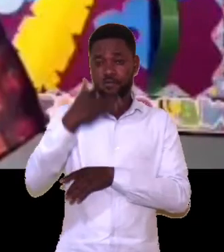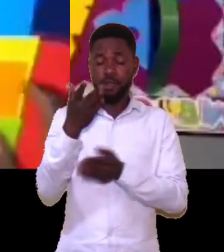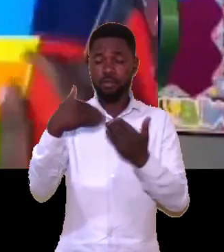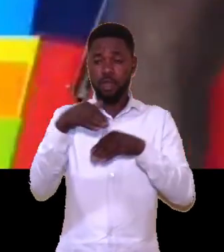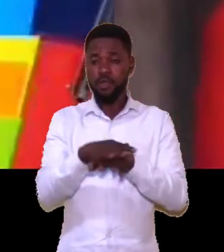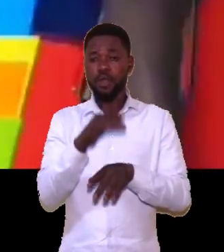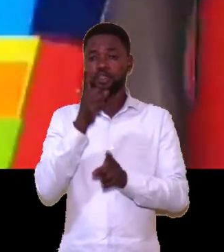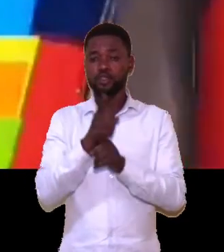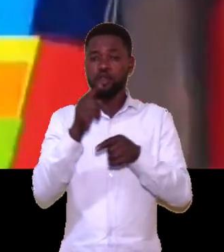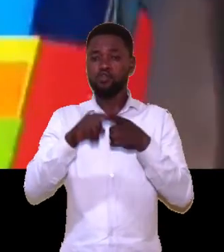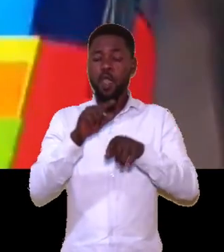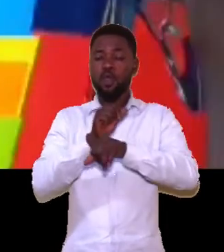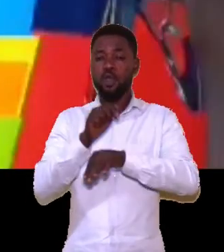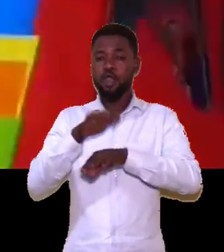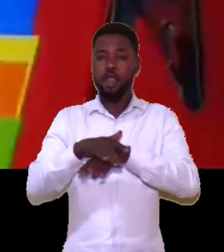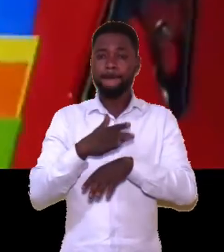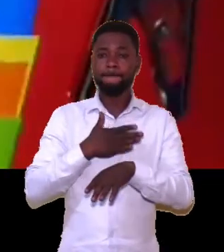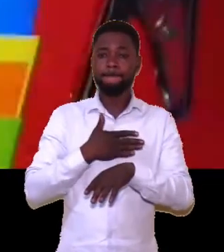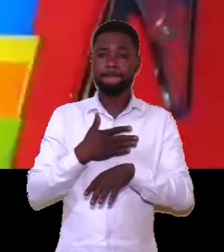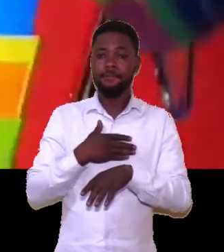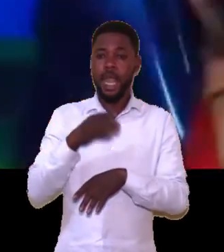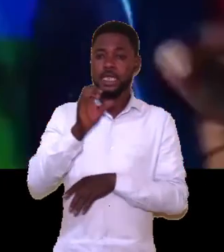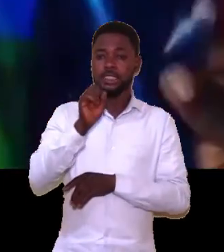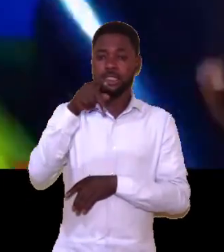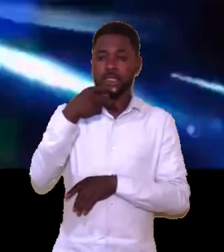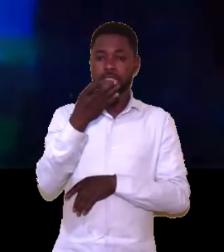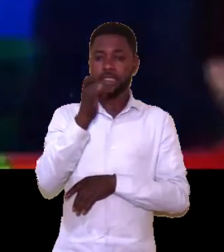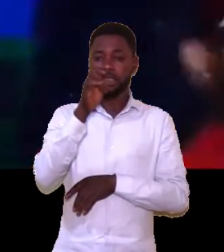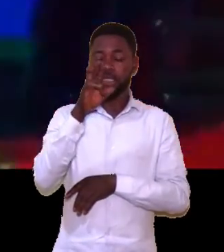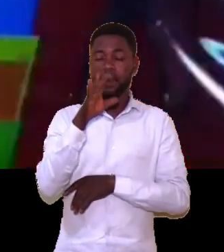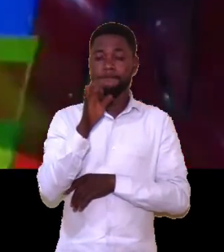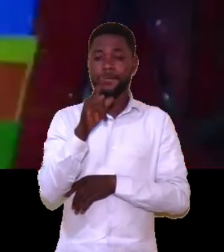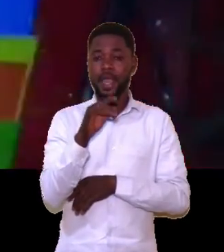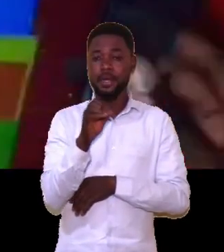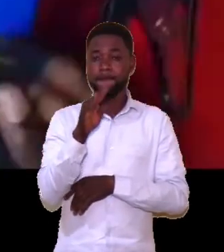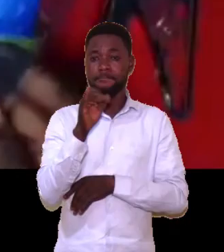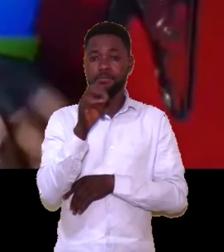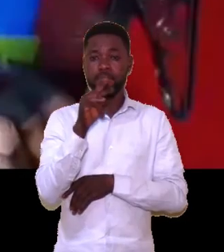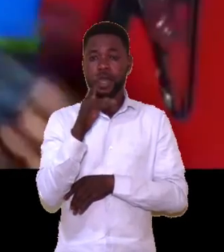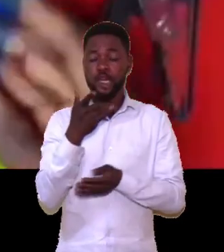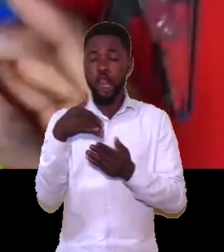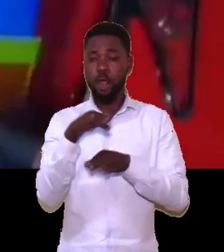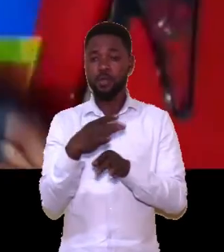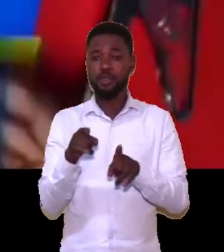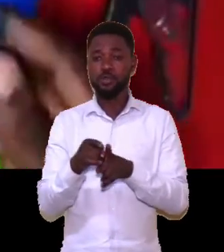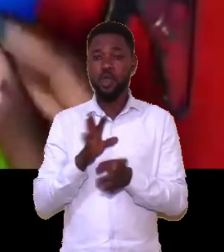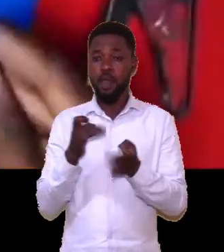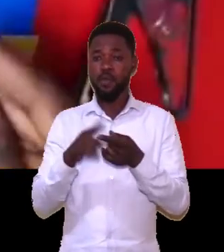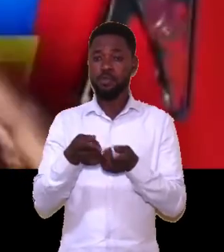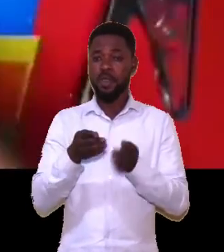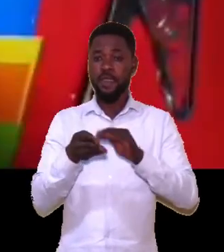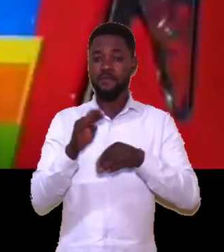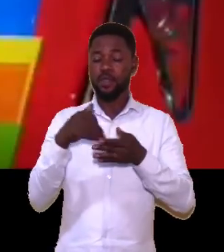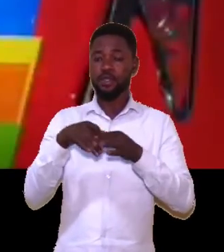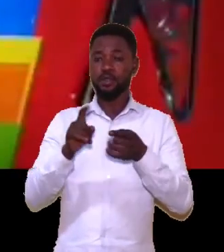band. The first thing I'm going to do is to work on my spiral band cover. Okay, so I'm going